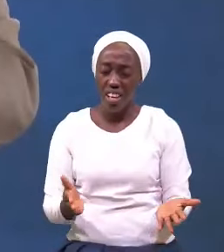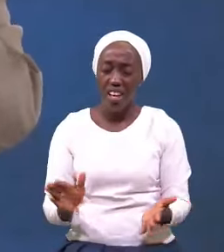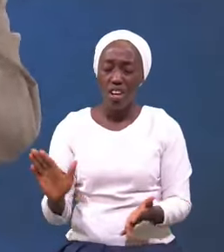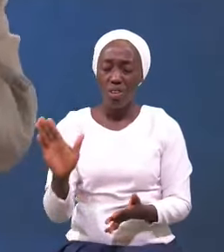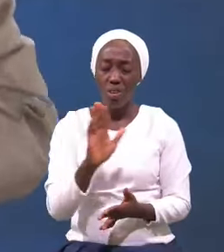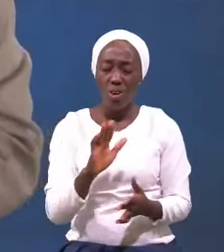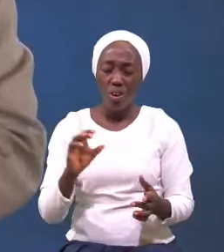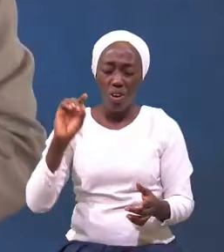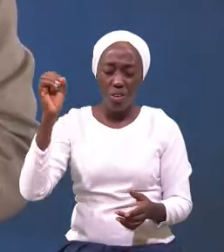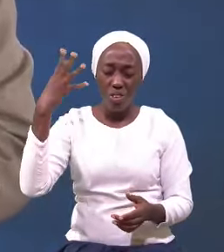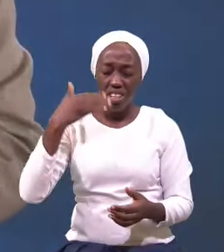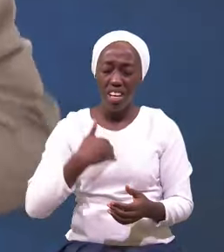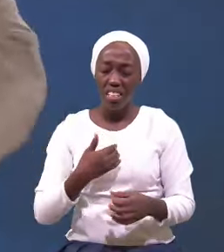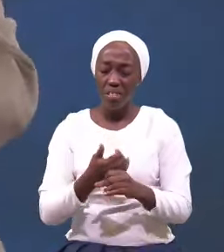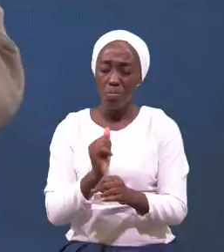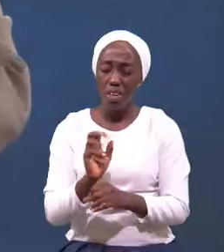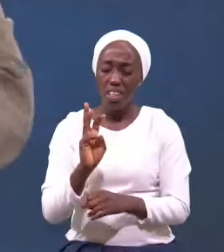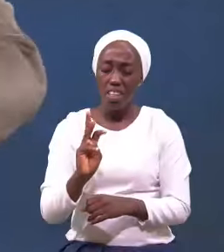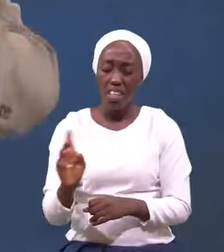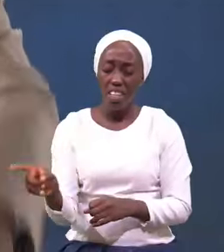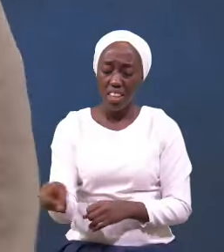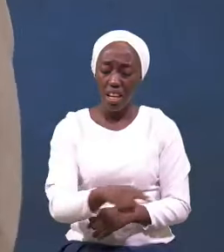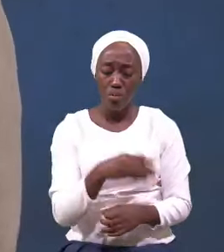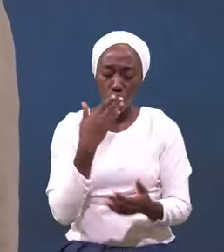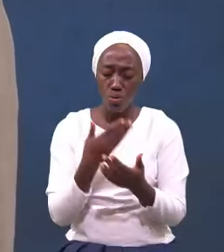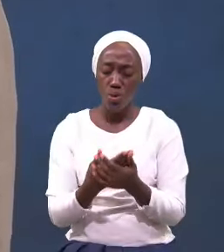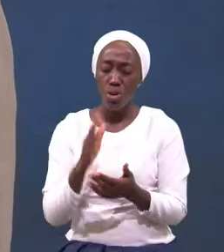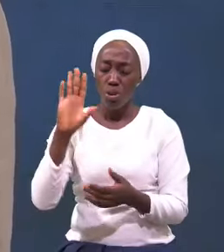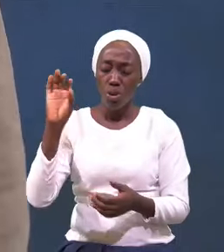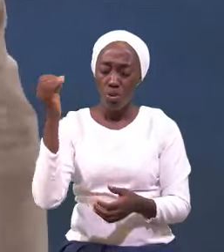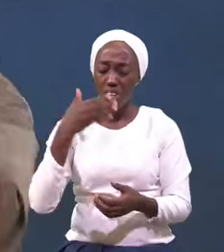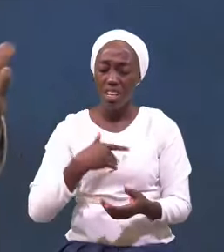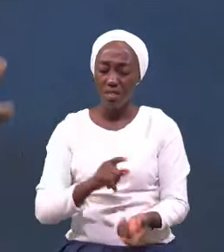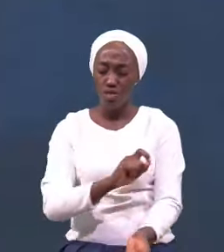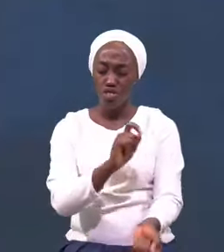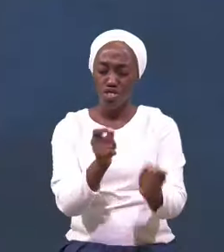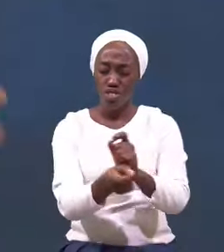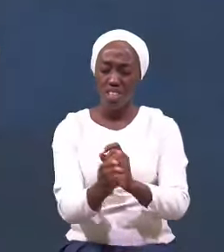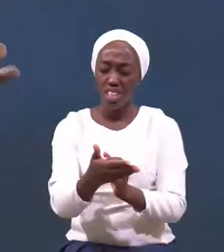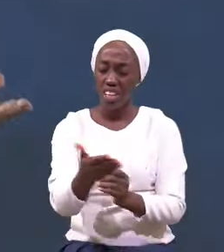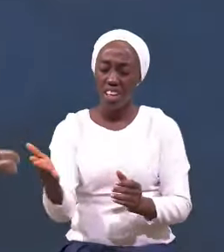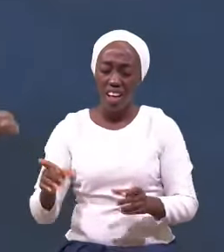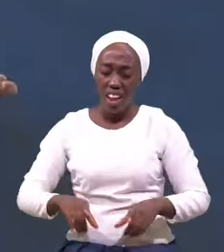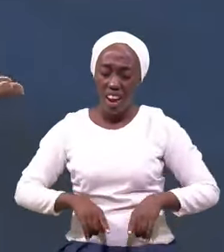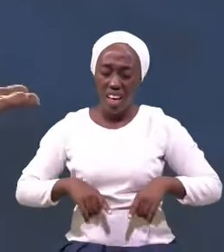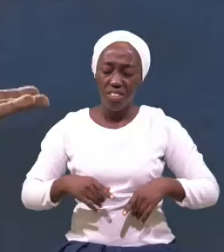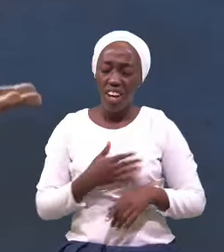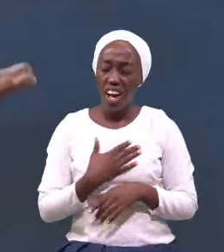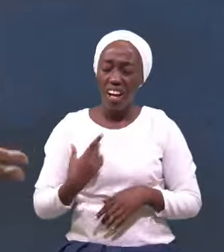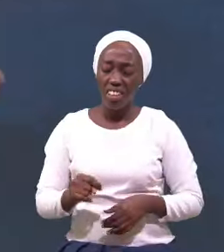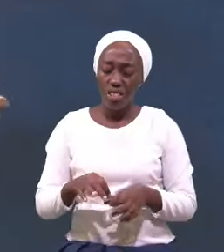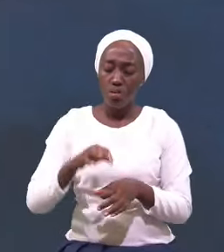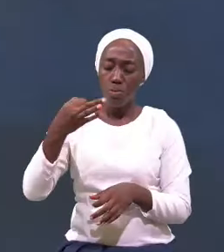made them good. Your grace has transformed their lives. And the Spirit of God is coming